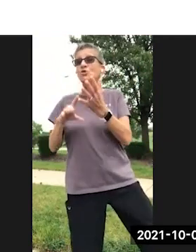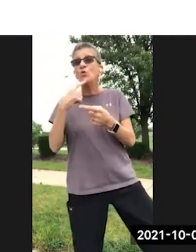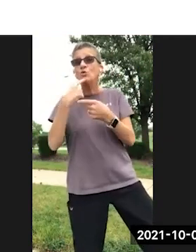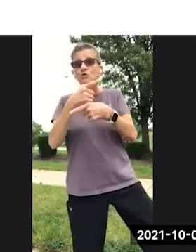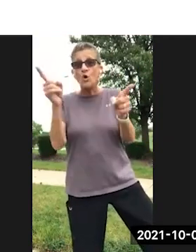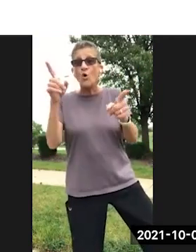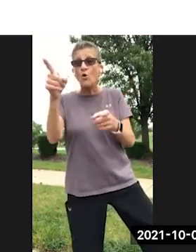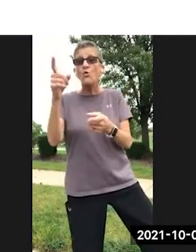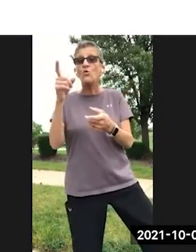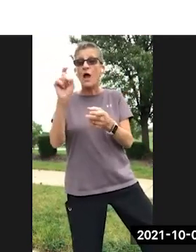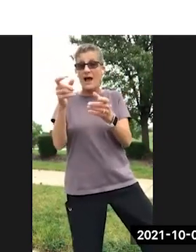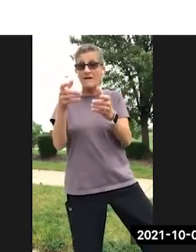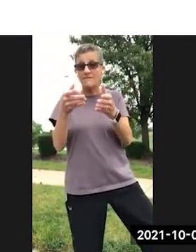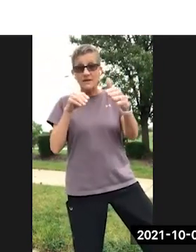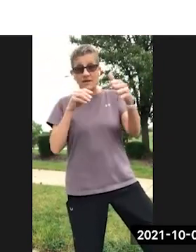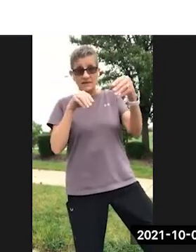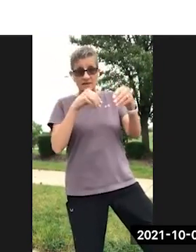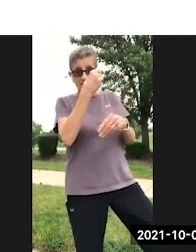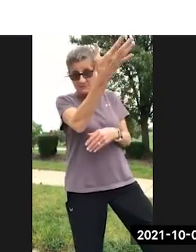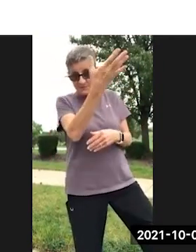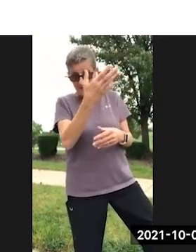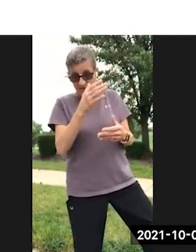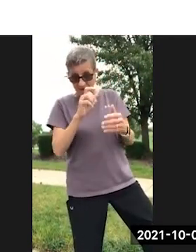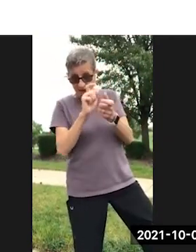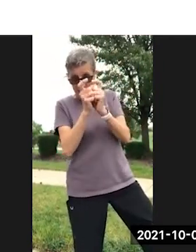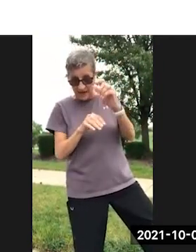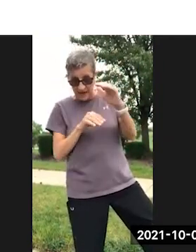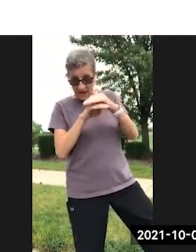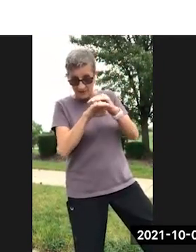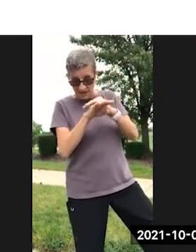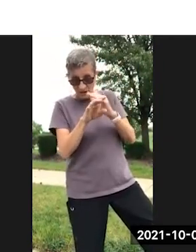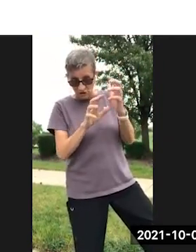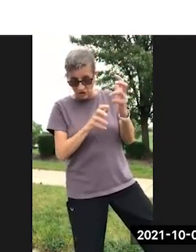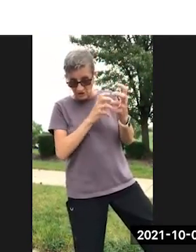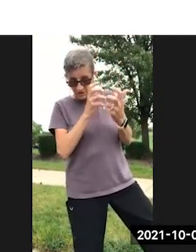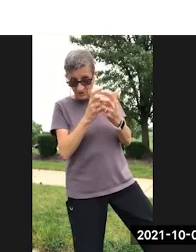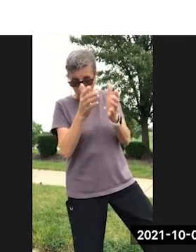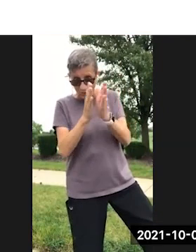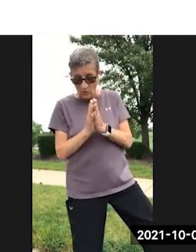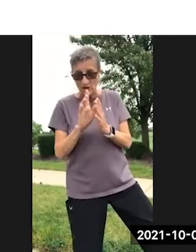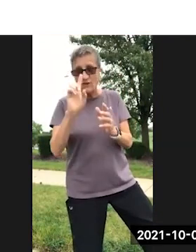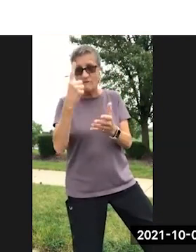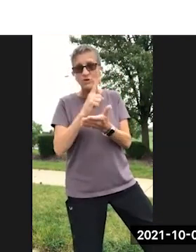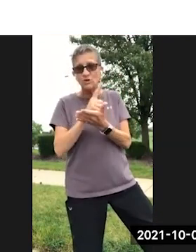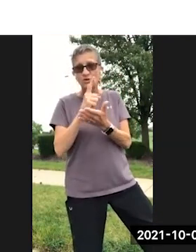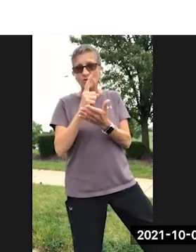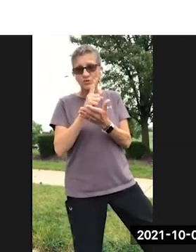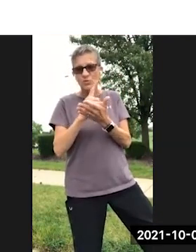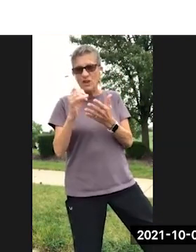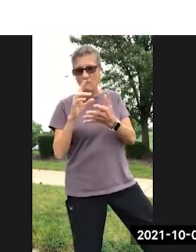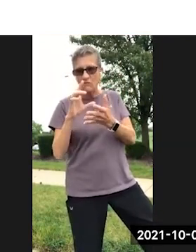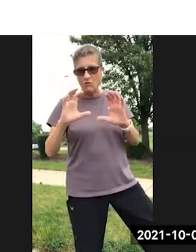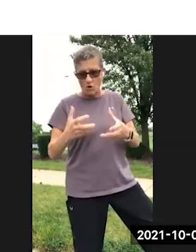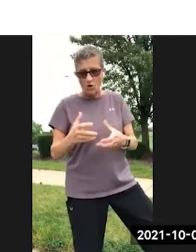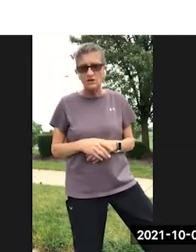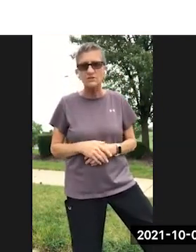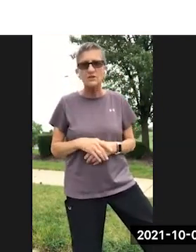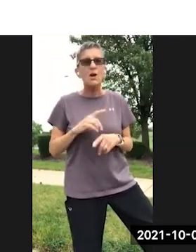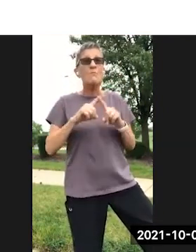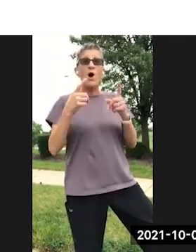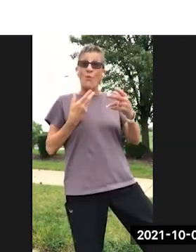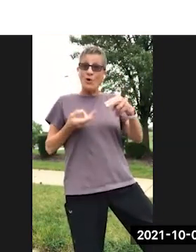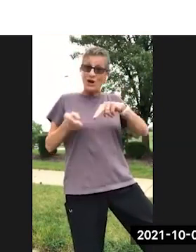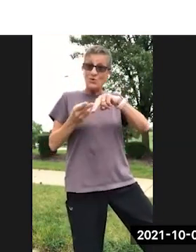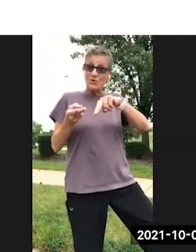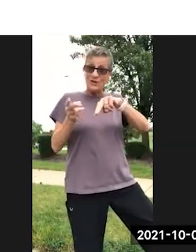accommodation requests within the first couple weeks of the course. However, as we shift towards increasing accessibility,